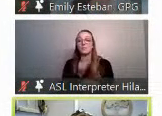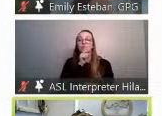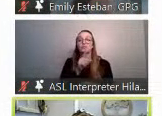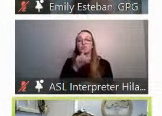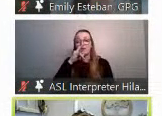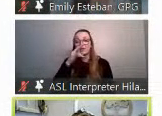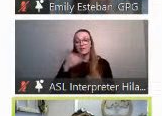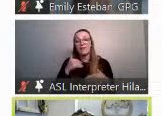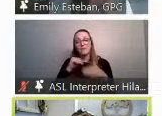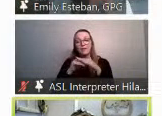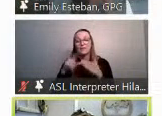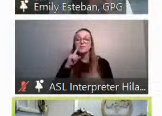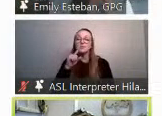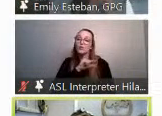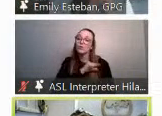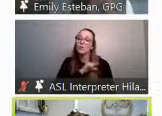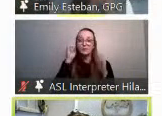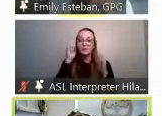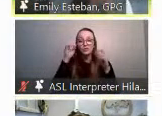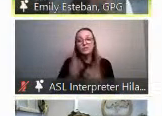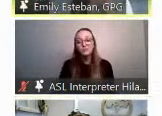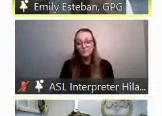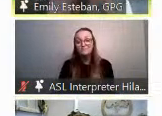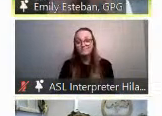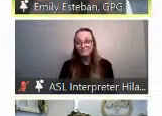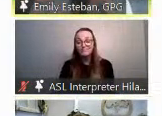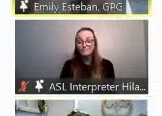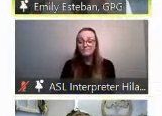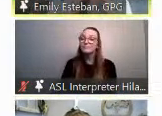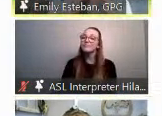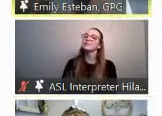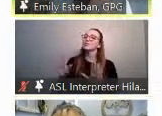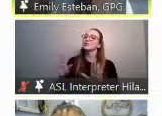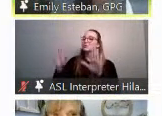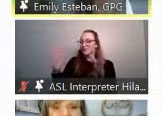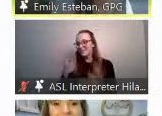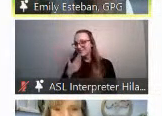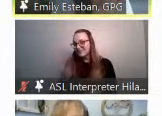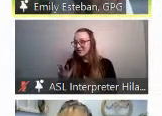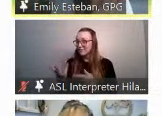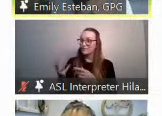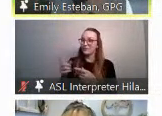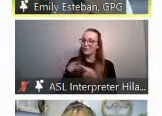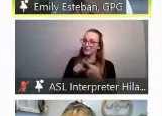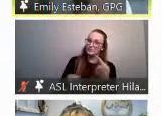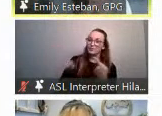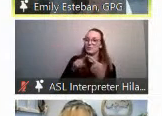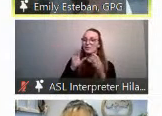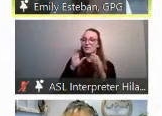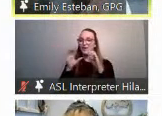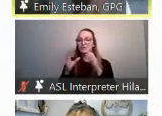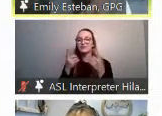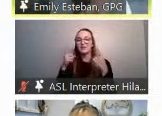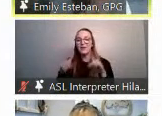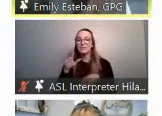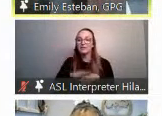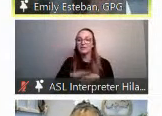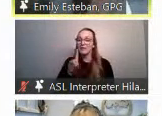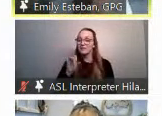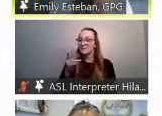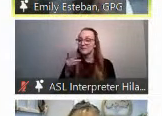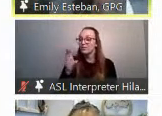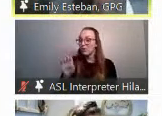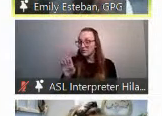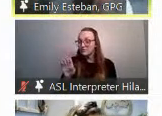quality education. Great. Thank you for looping in a conversation that's happening on Discourse to our verbal channel. I